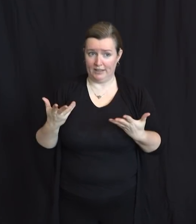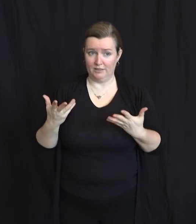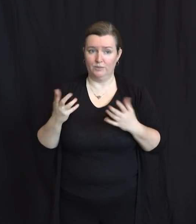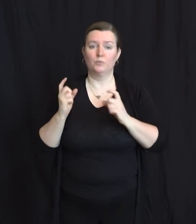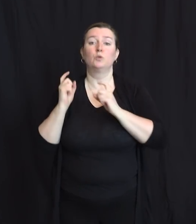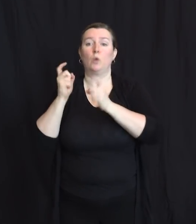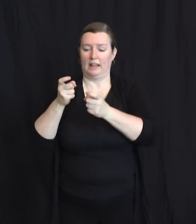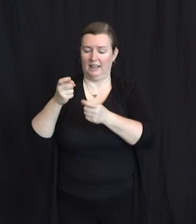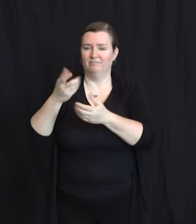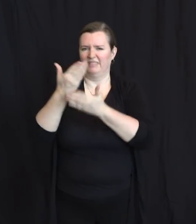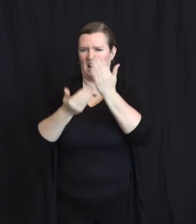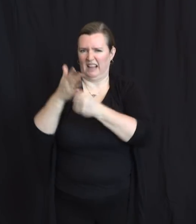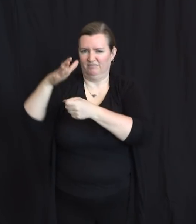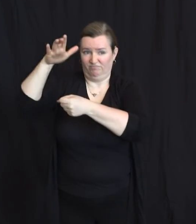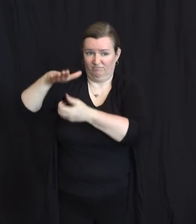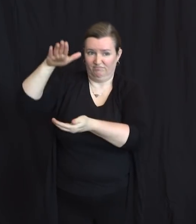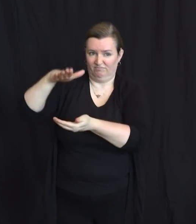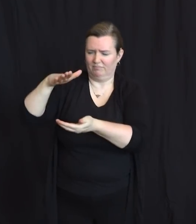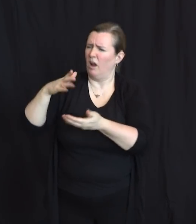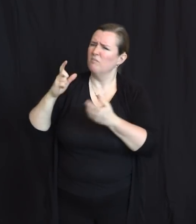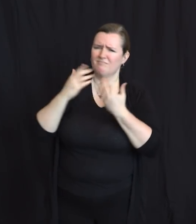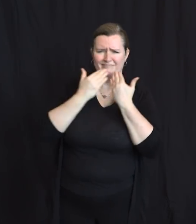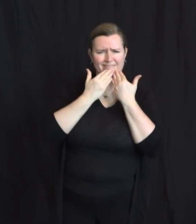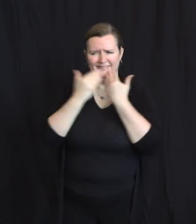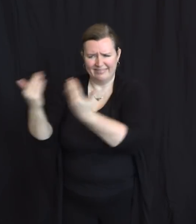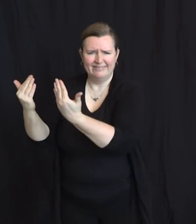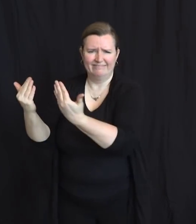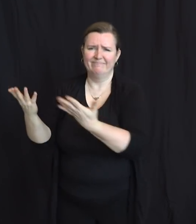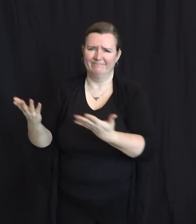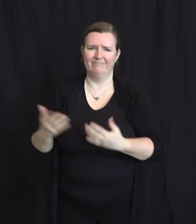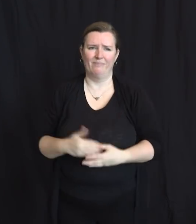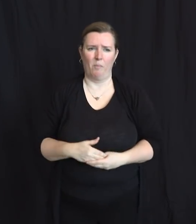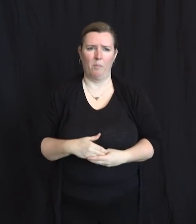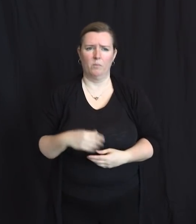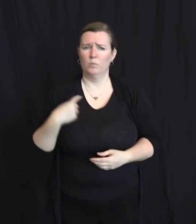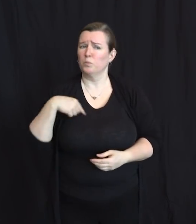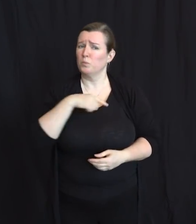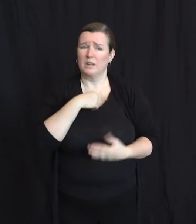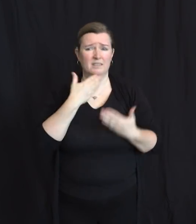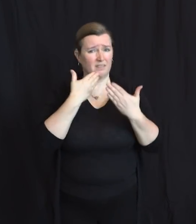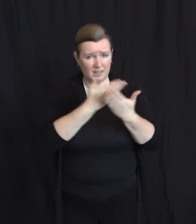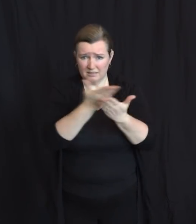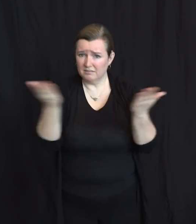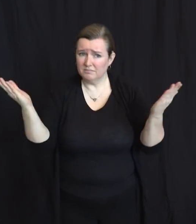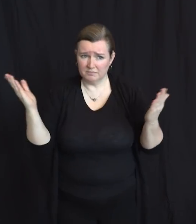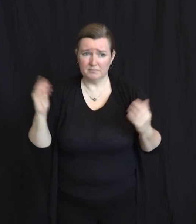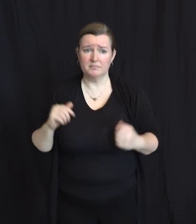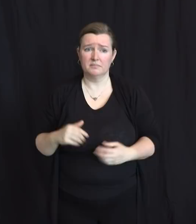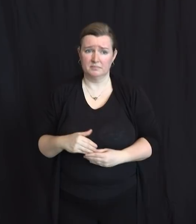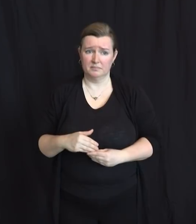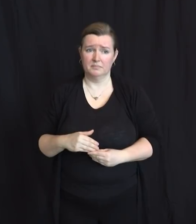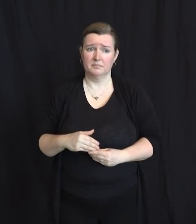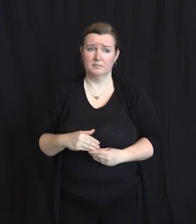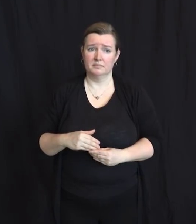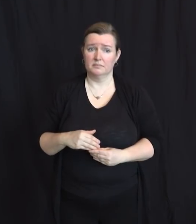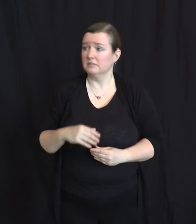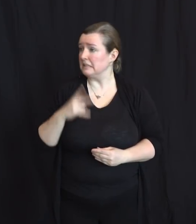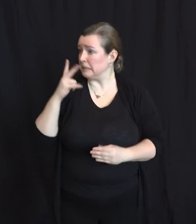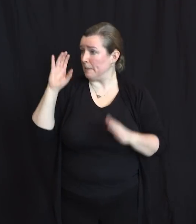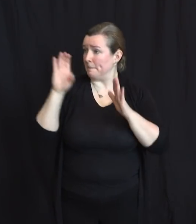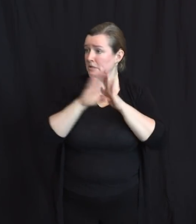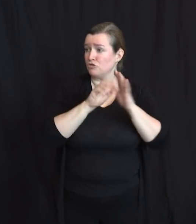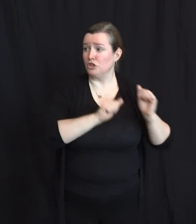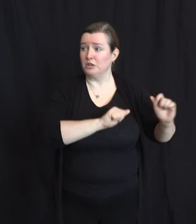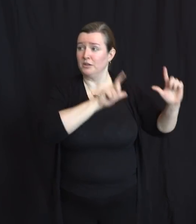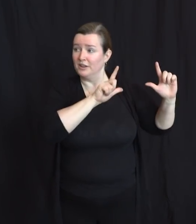from me and the Colonel, New Jersey, thanks you. And by the way, I'm very gratified to see social distancing going on in that picture, Judy.